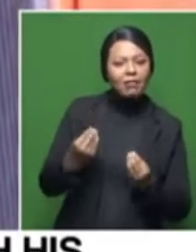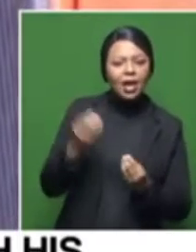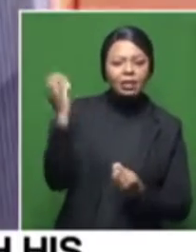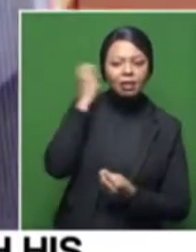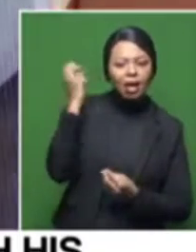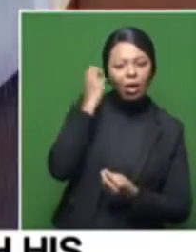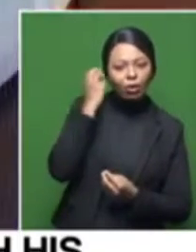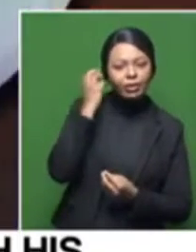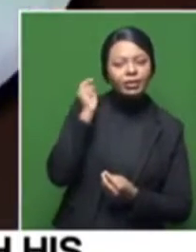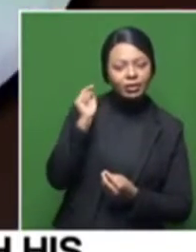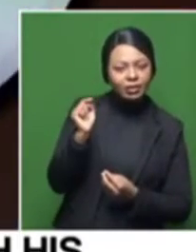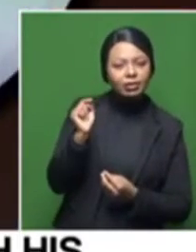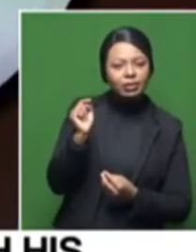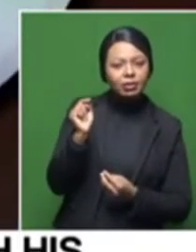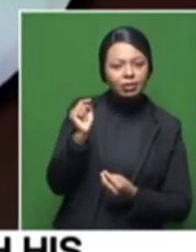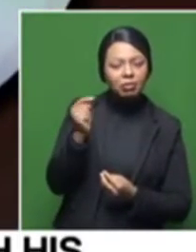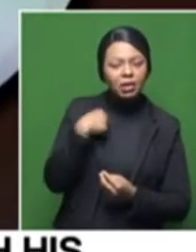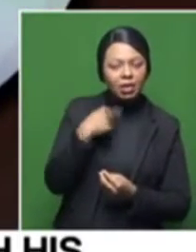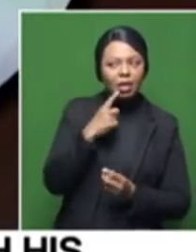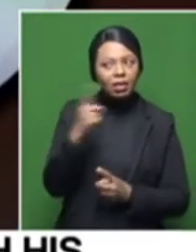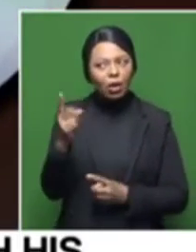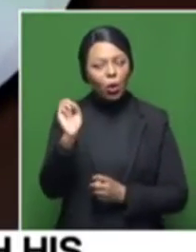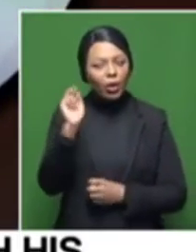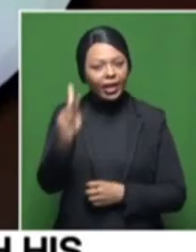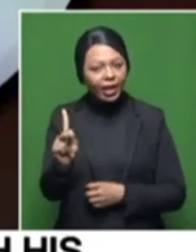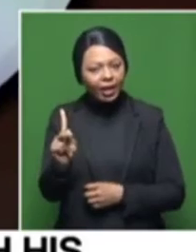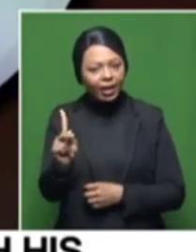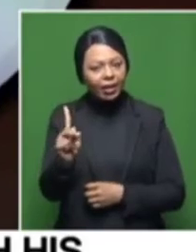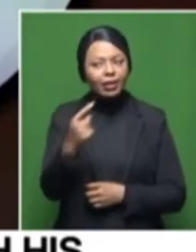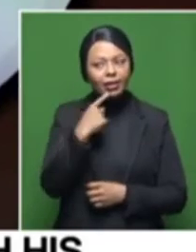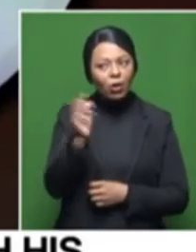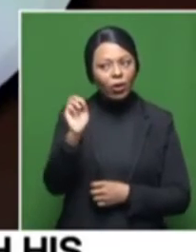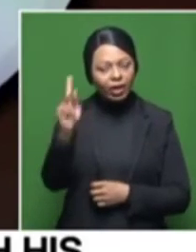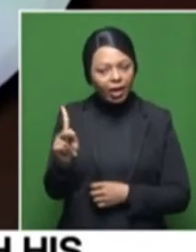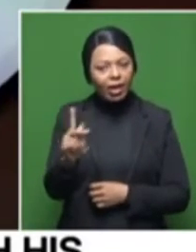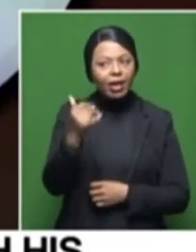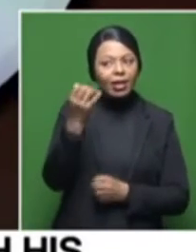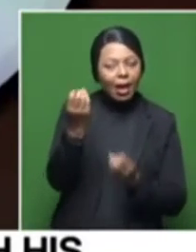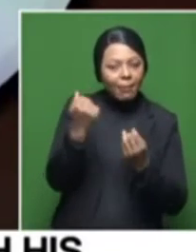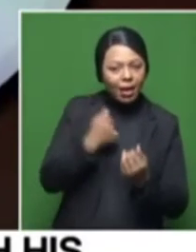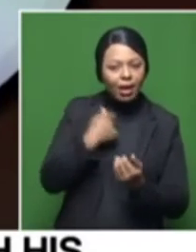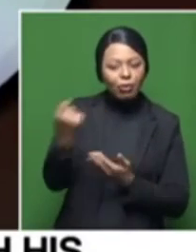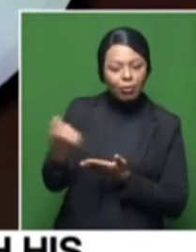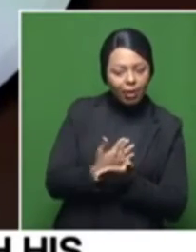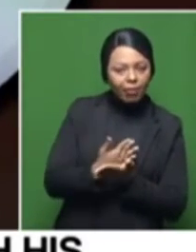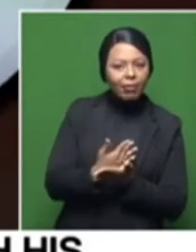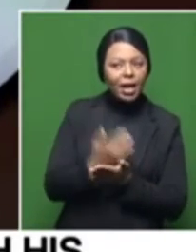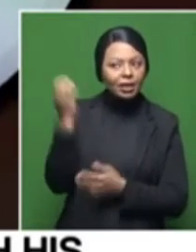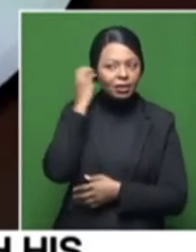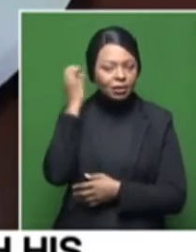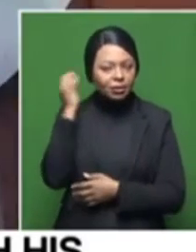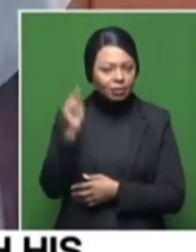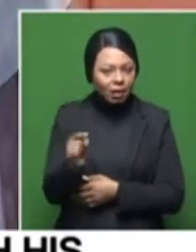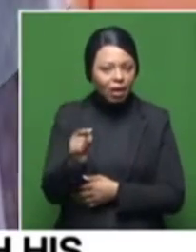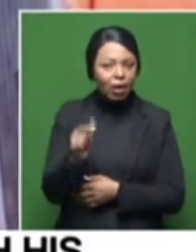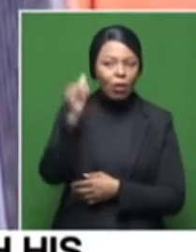and I was like, "Okay." I took a chance and I was like, okay, here's my number, send through the beat. And in the few